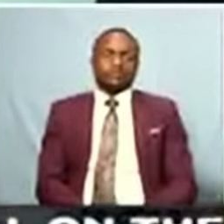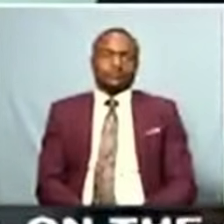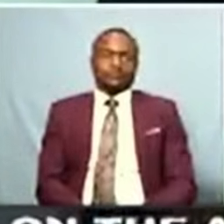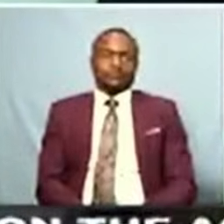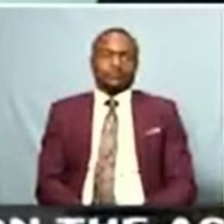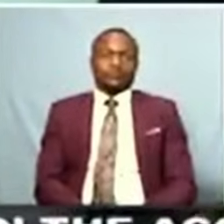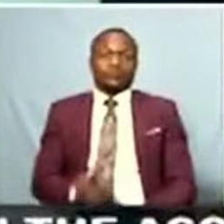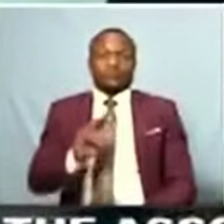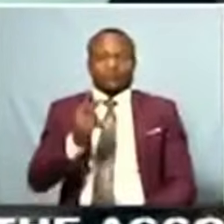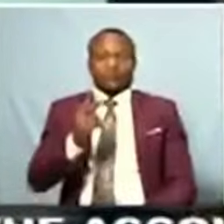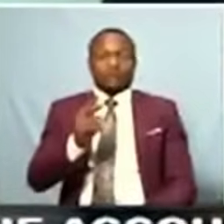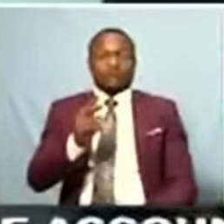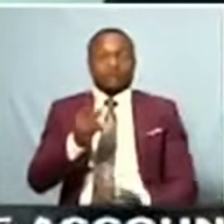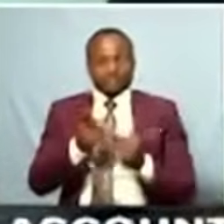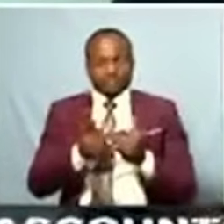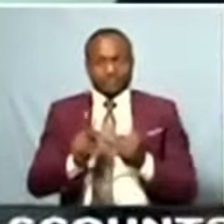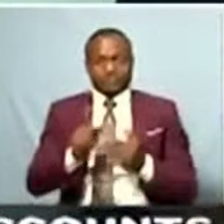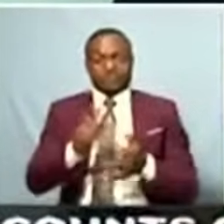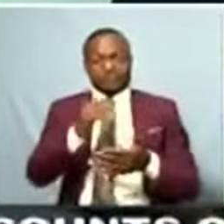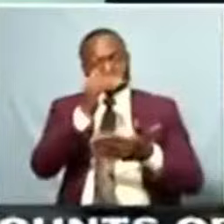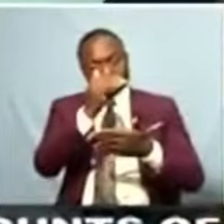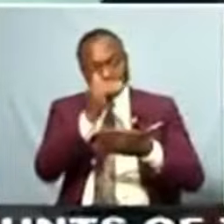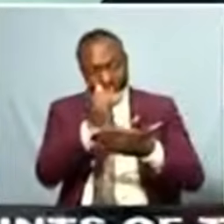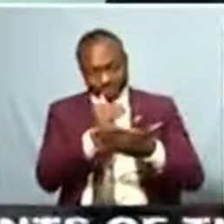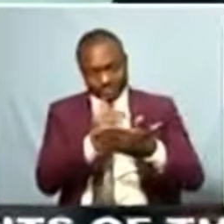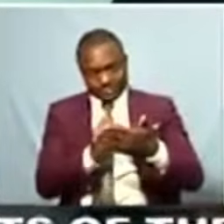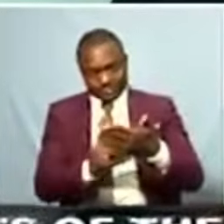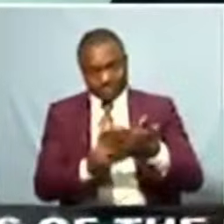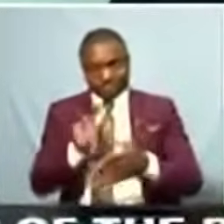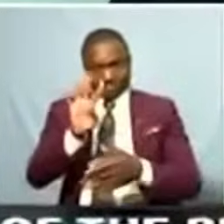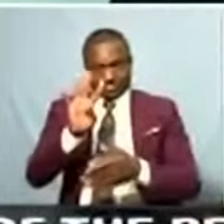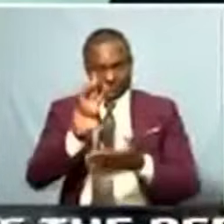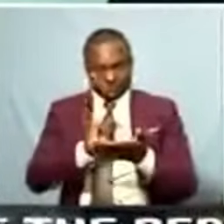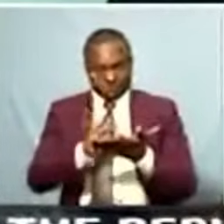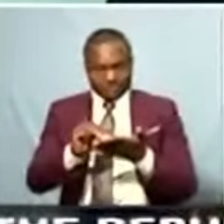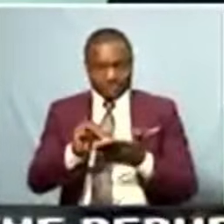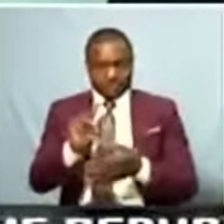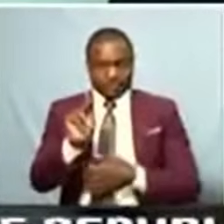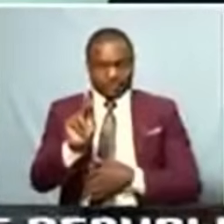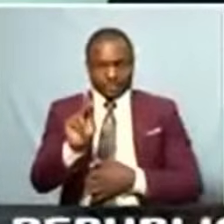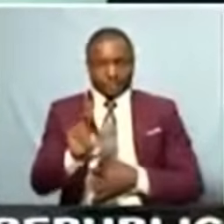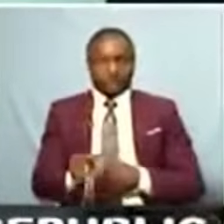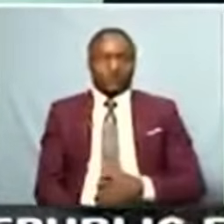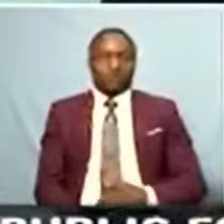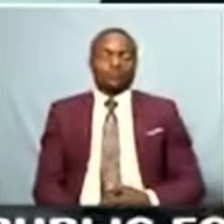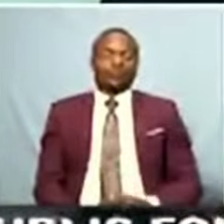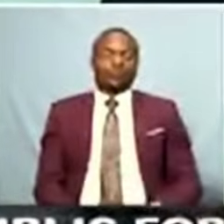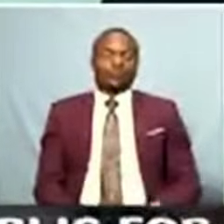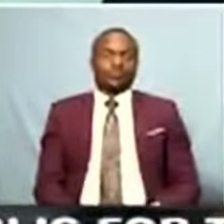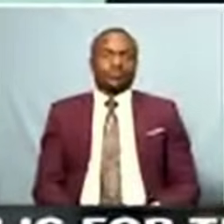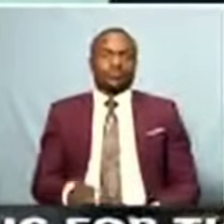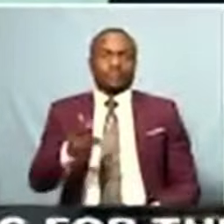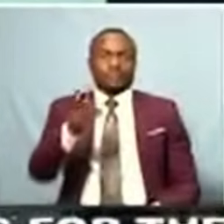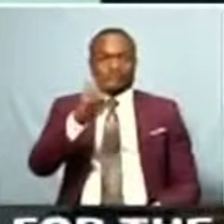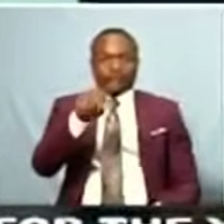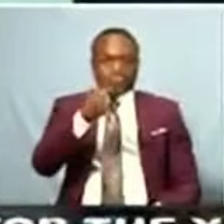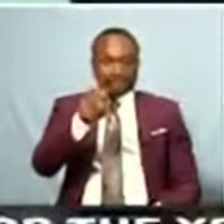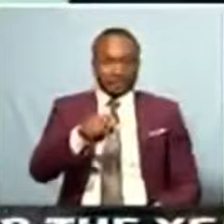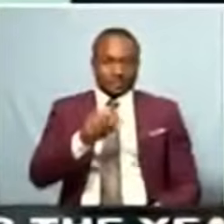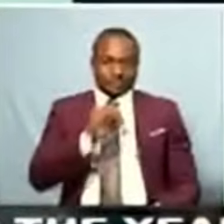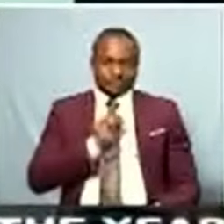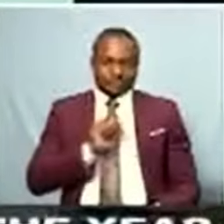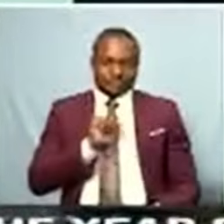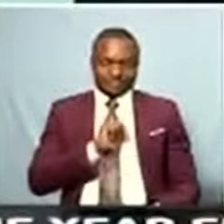Even the second one on the breakdown of the 4 million kwacha. Dollars, sorry. I'm sorry.